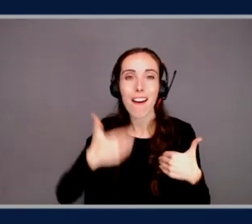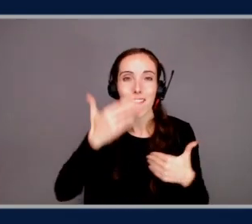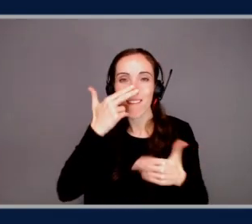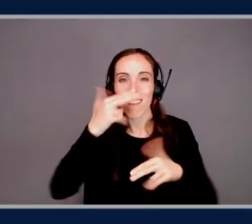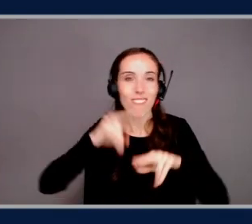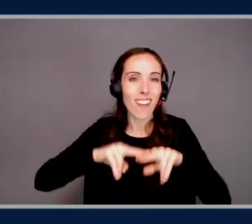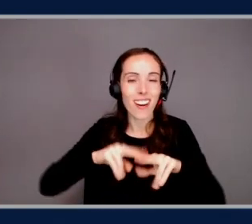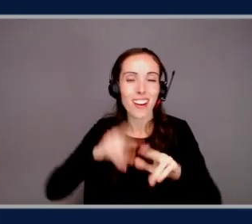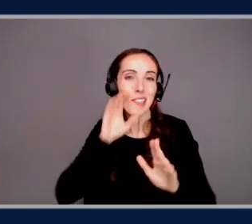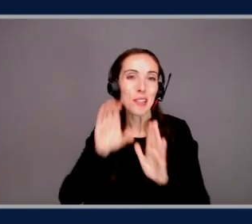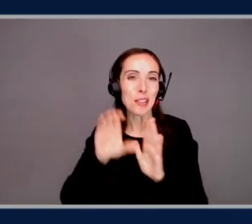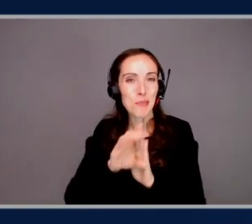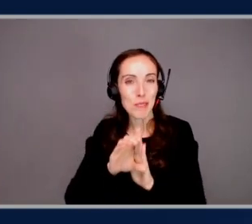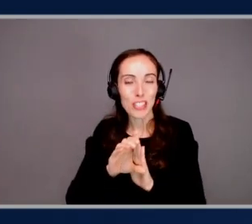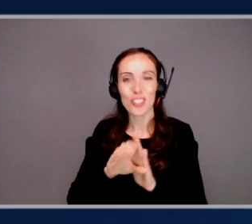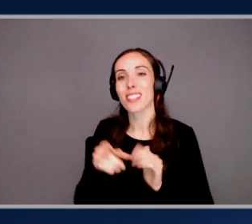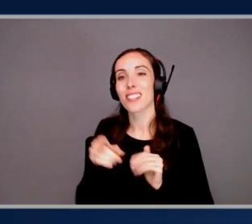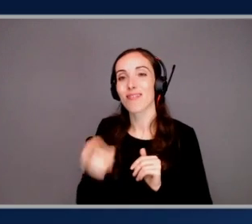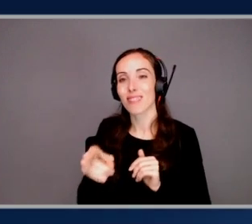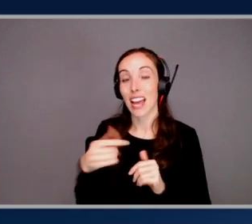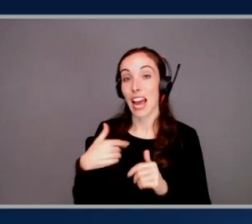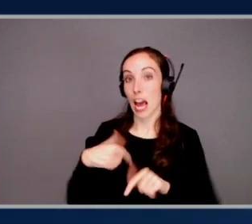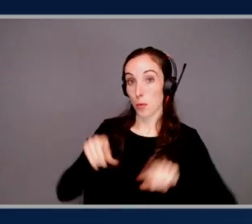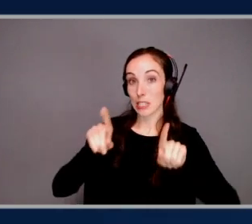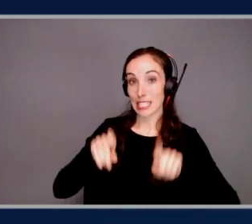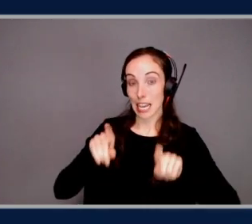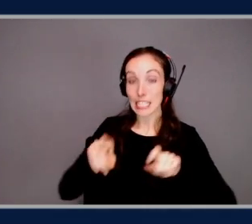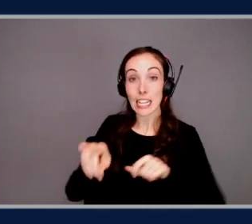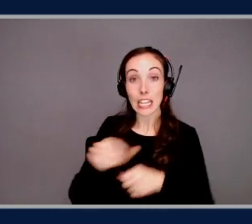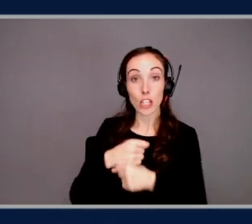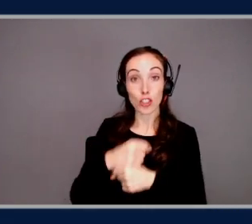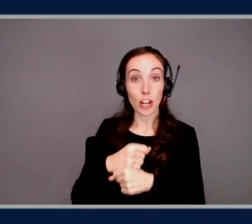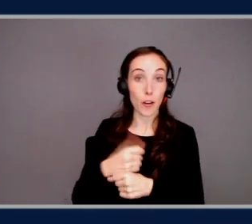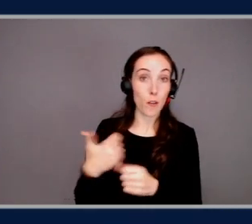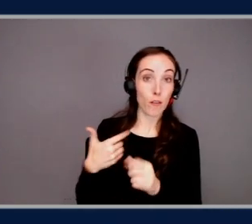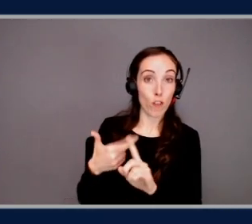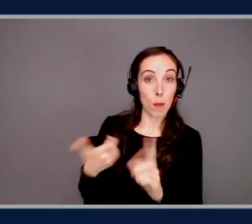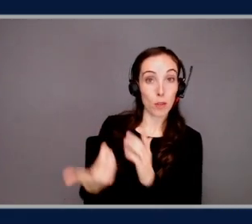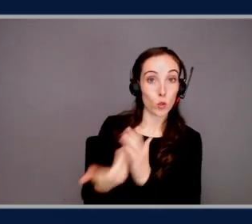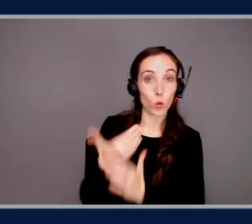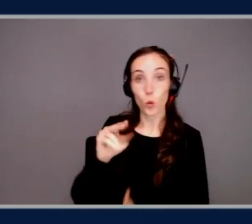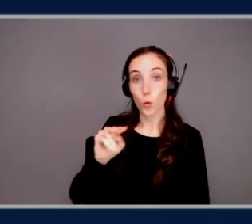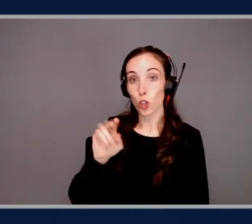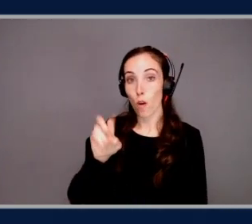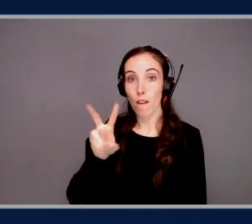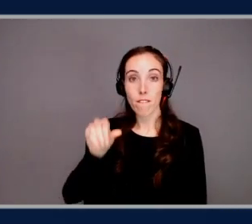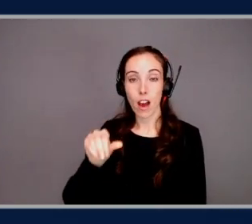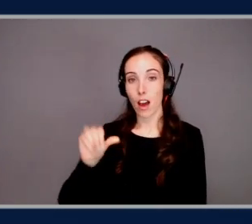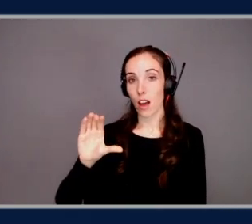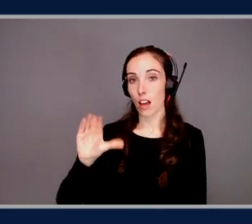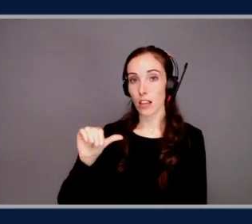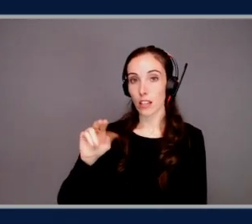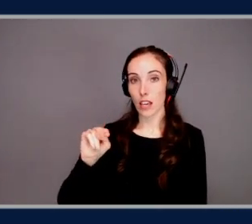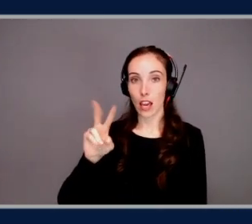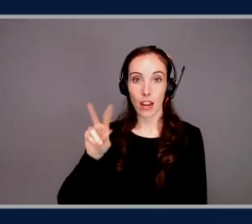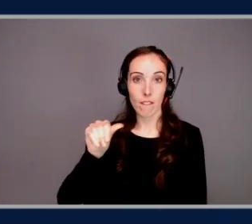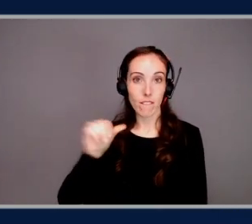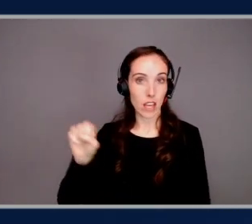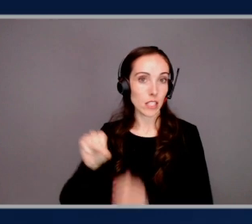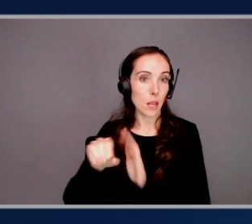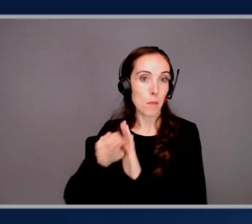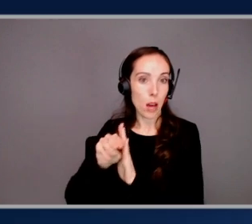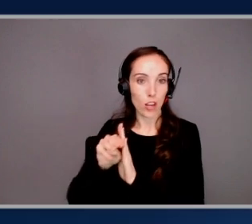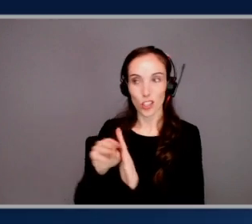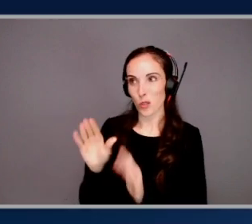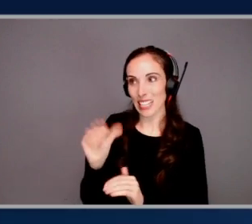way, I was testing. These are generated by the new Nova Canvas model. As of about 10 minutes ago, I